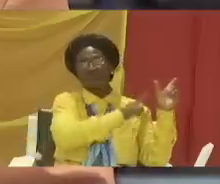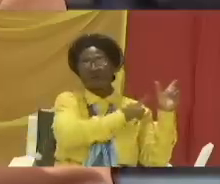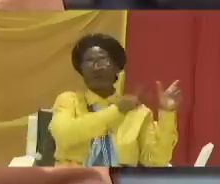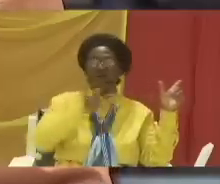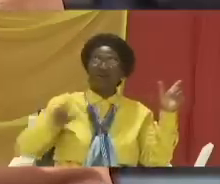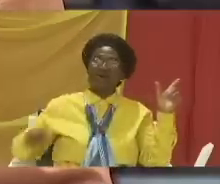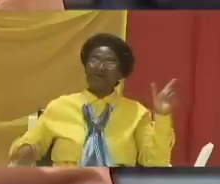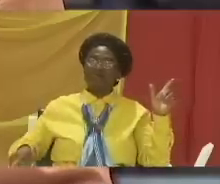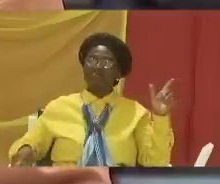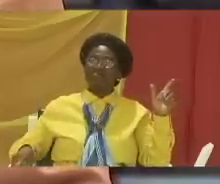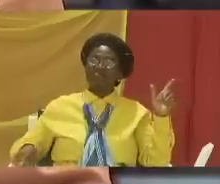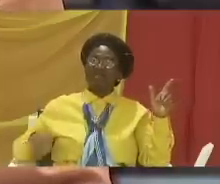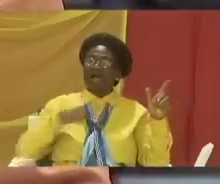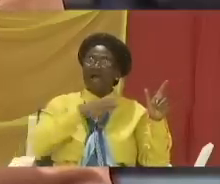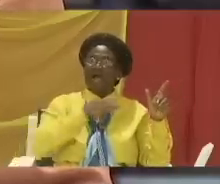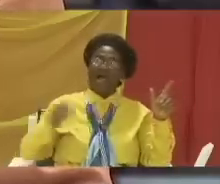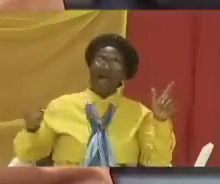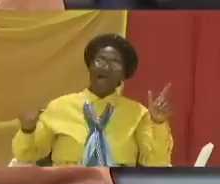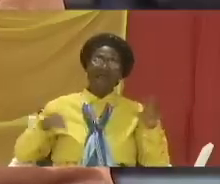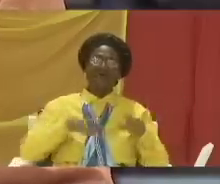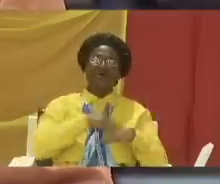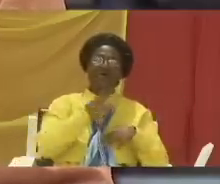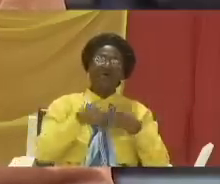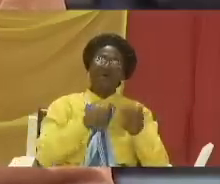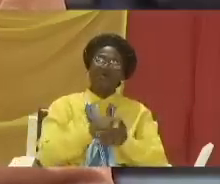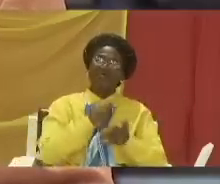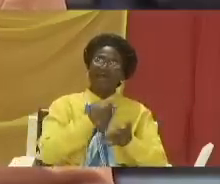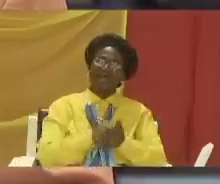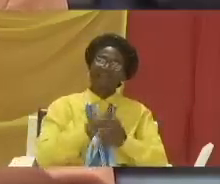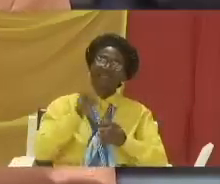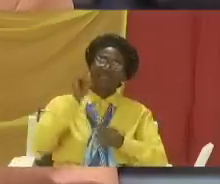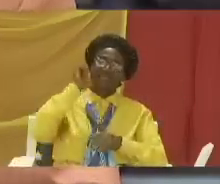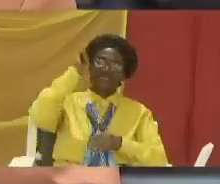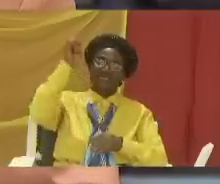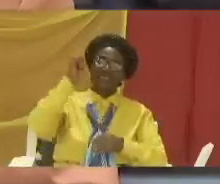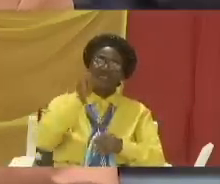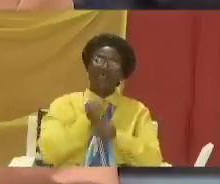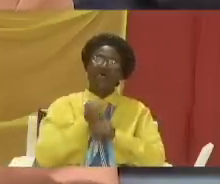And all that he got, you can't believe it.